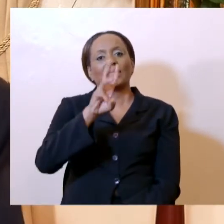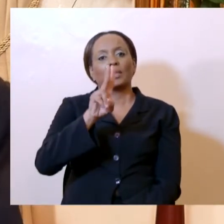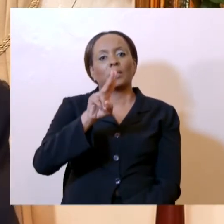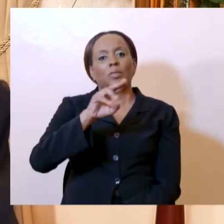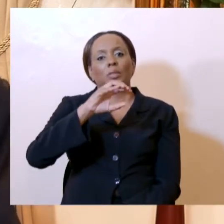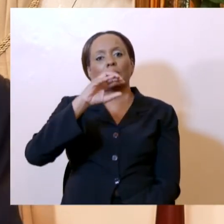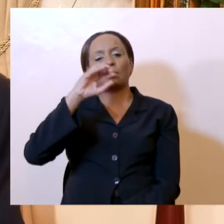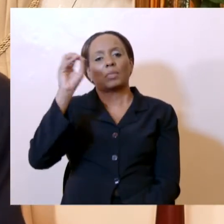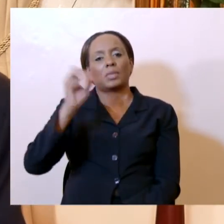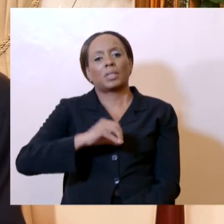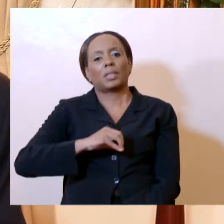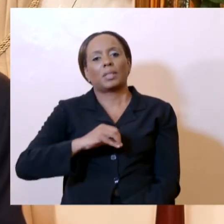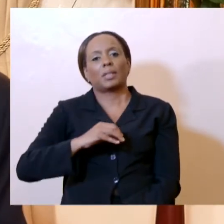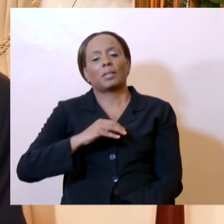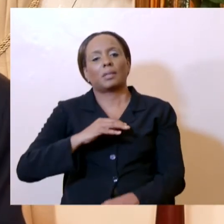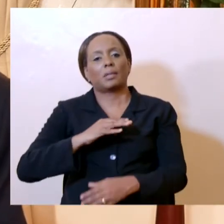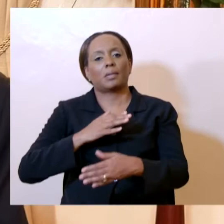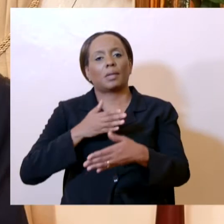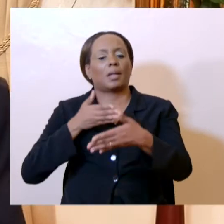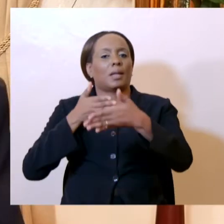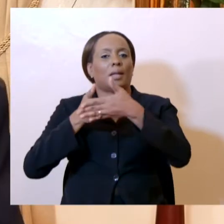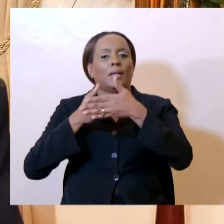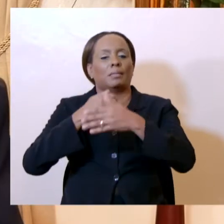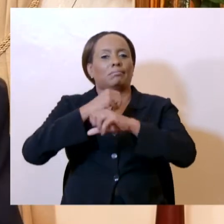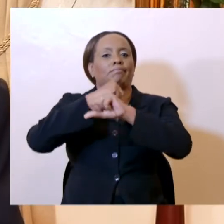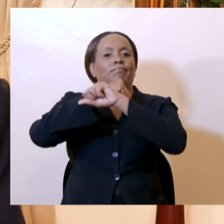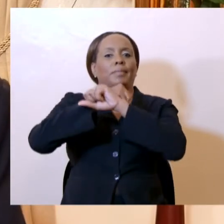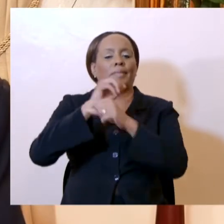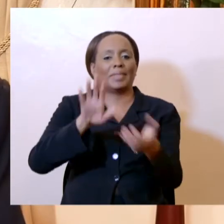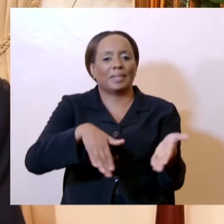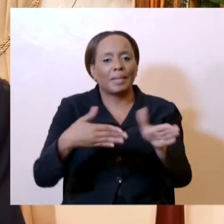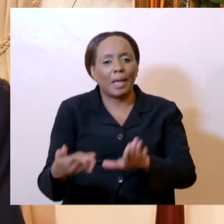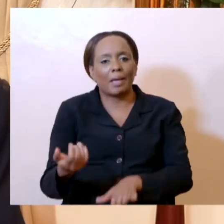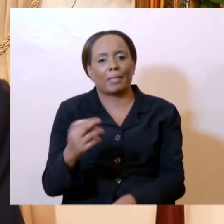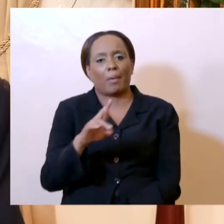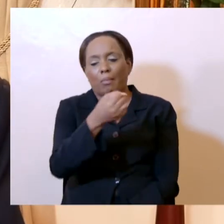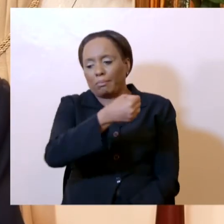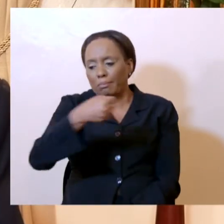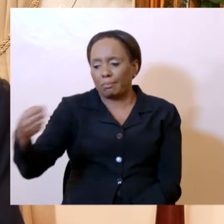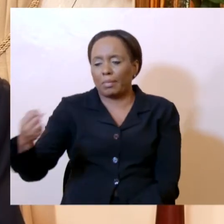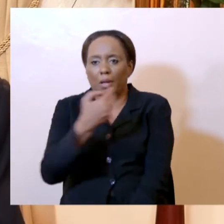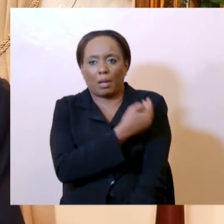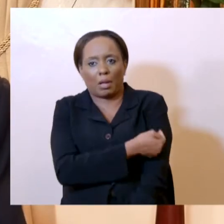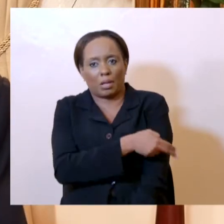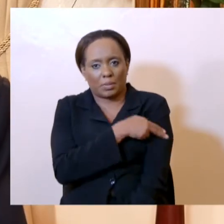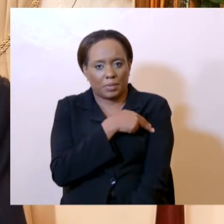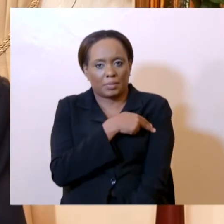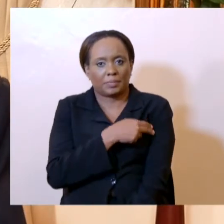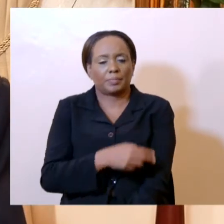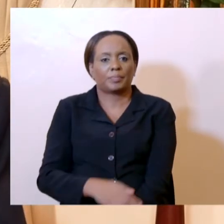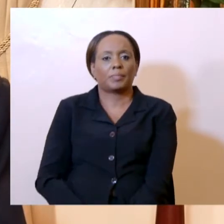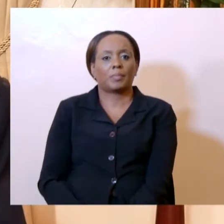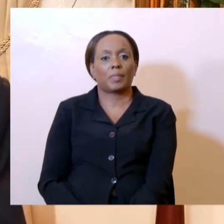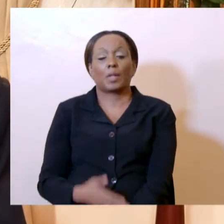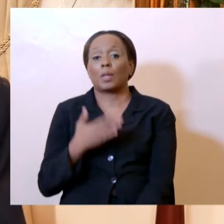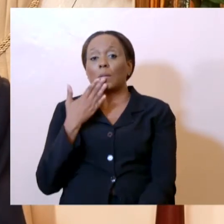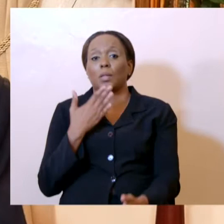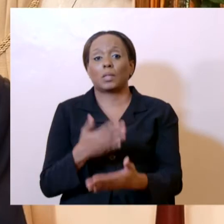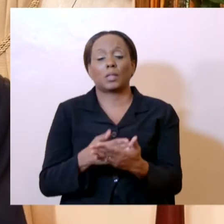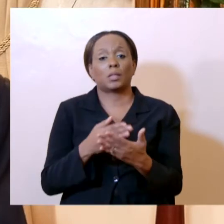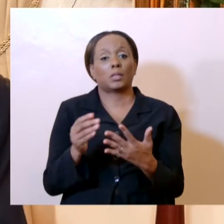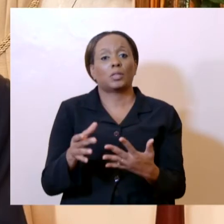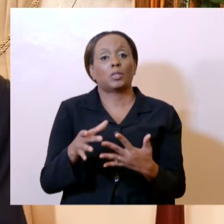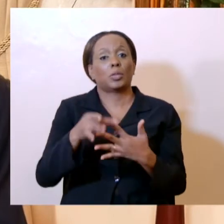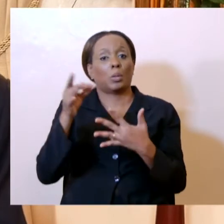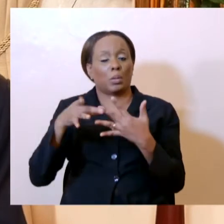severe disease, hospitalization, and death. So we already have an effective choice here, and we also have something that